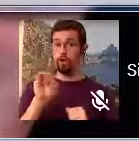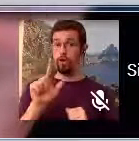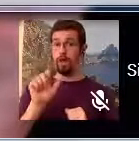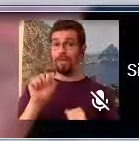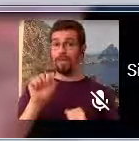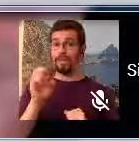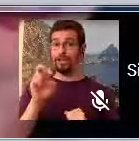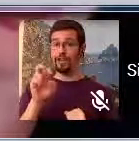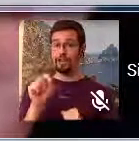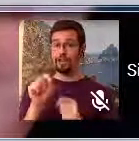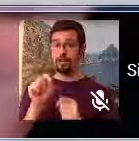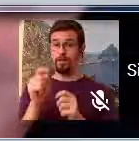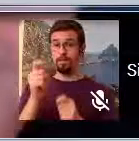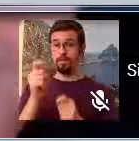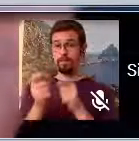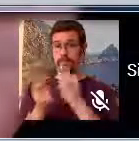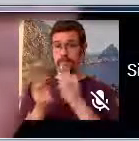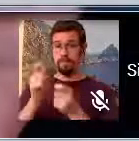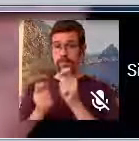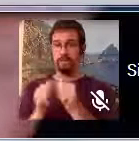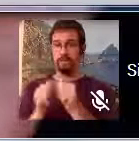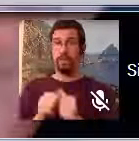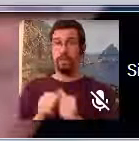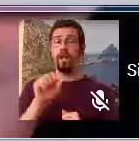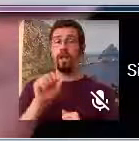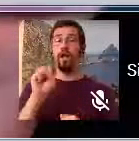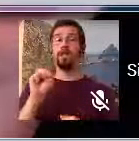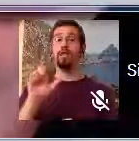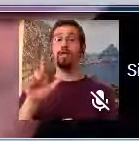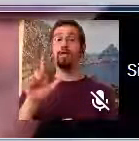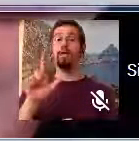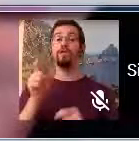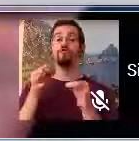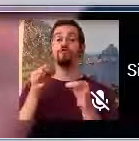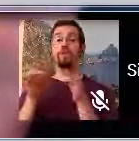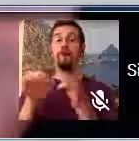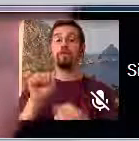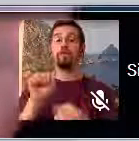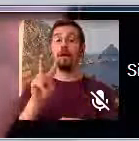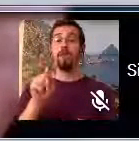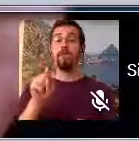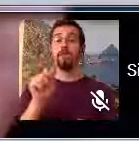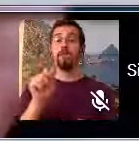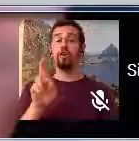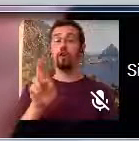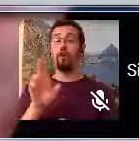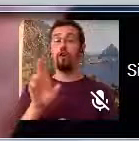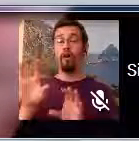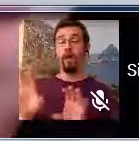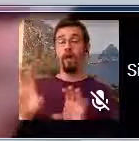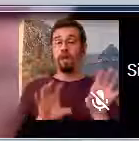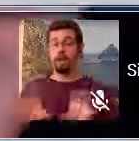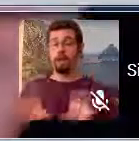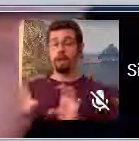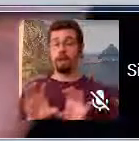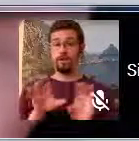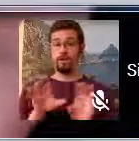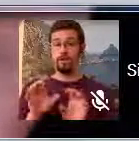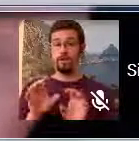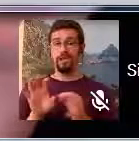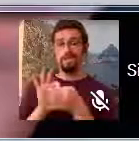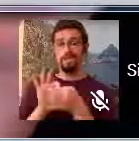SML describes the avatar animations in terms of translations and